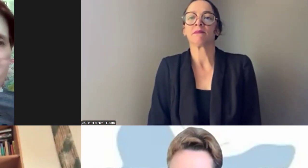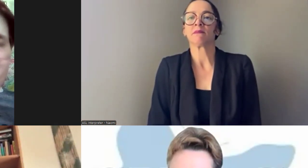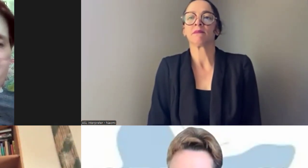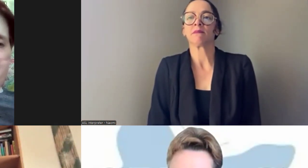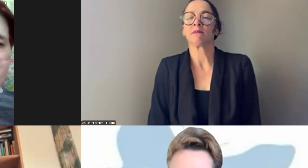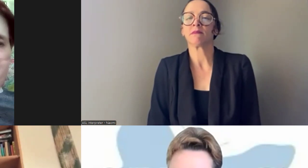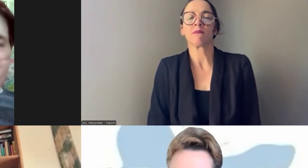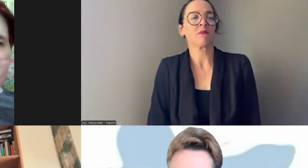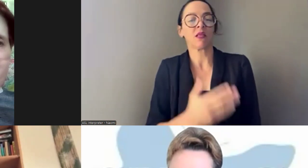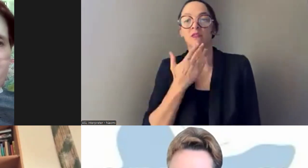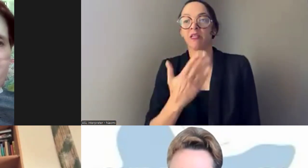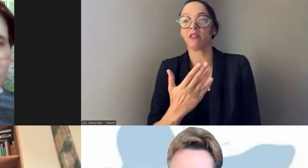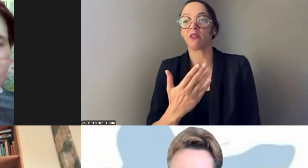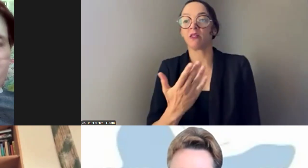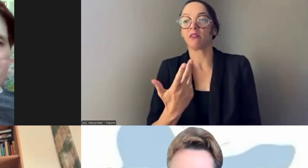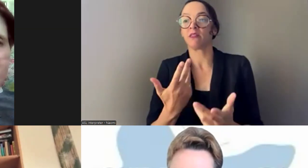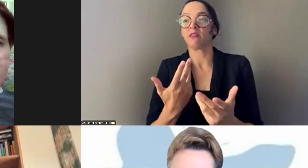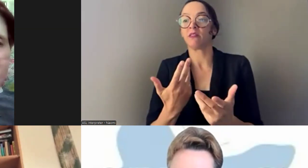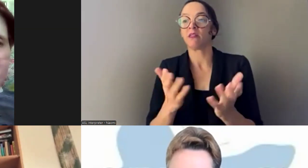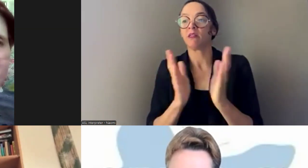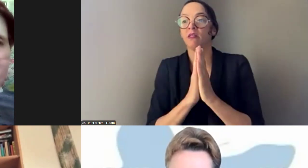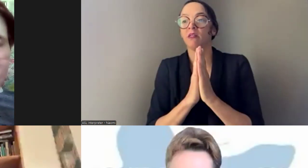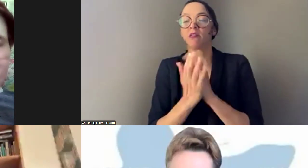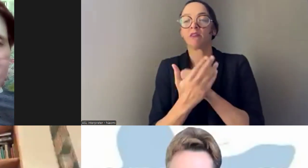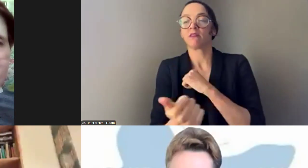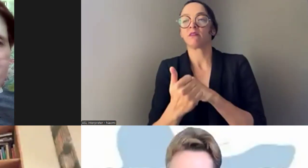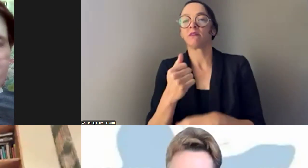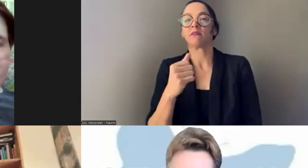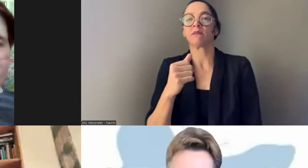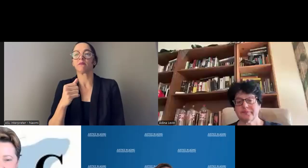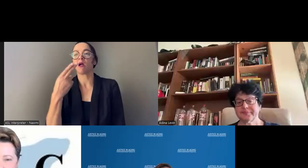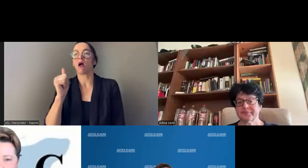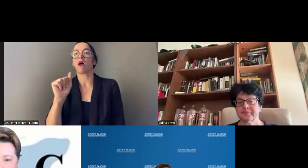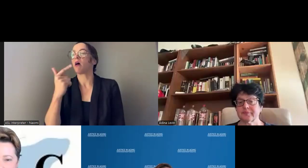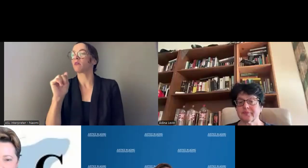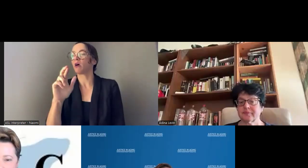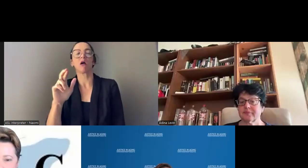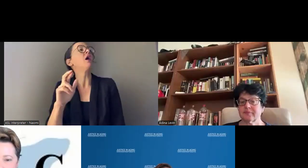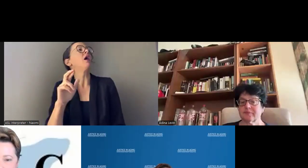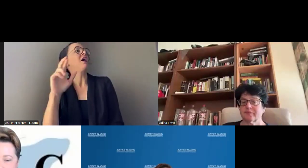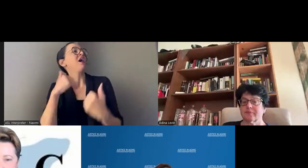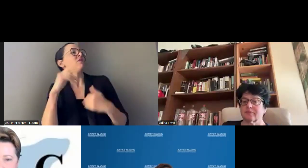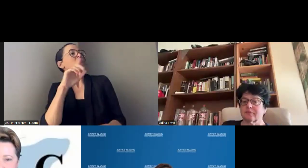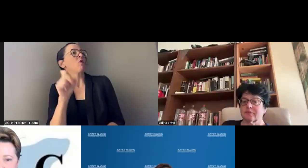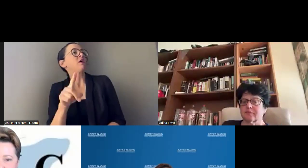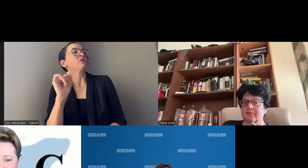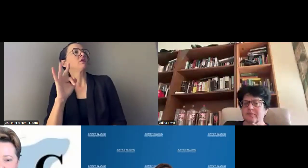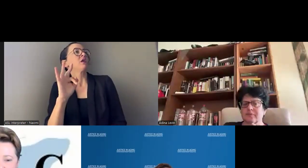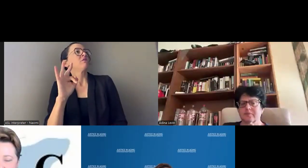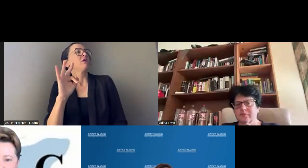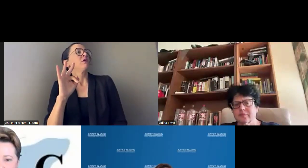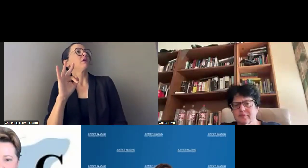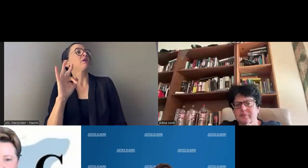Hagar. I just have a question for you about whether the Transportation Subcommittee has any thoughts around